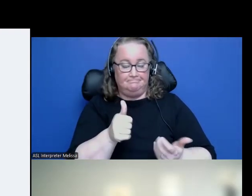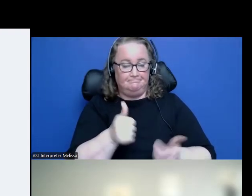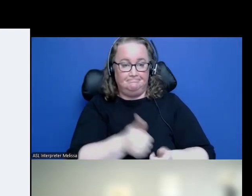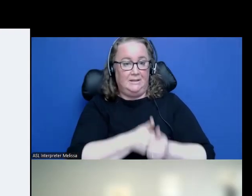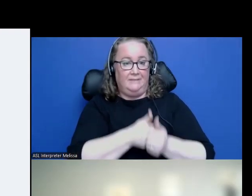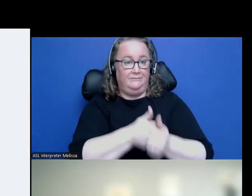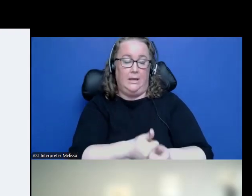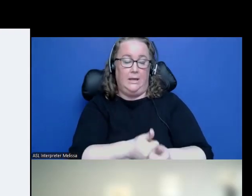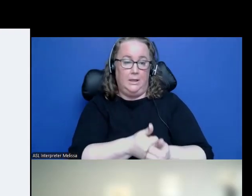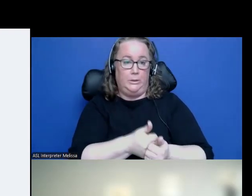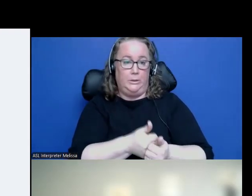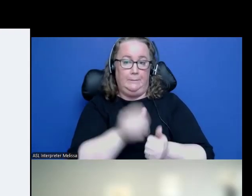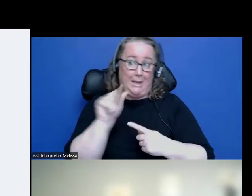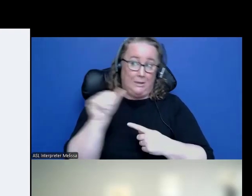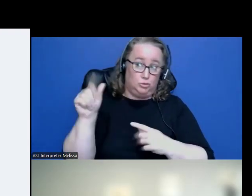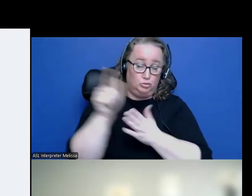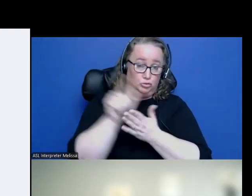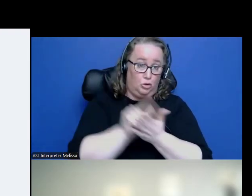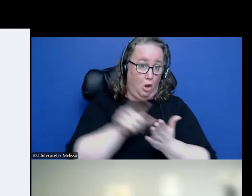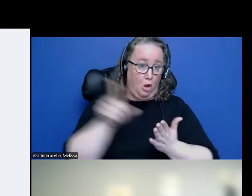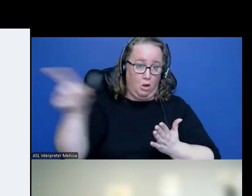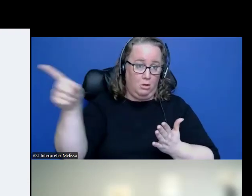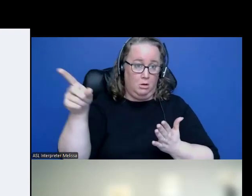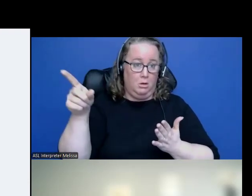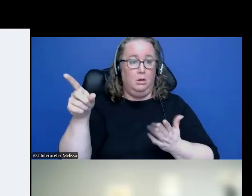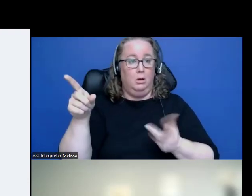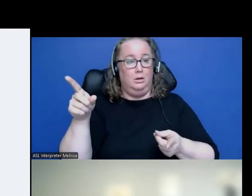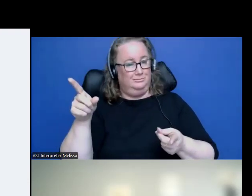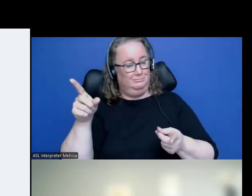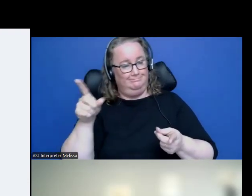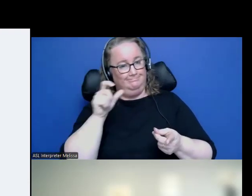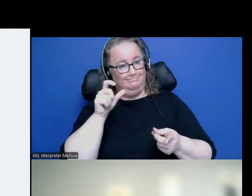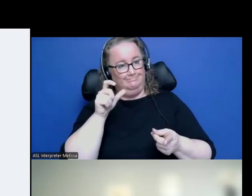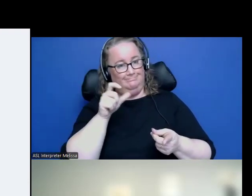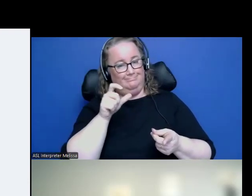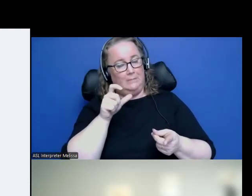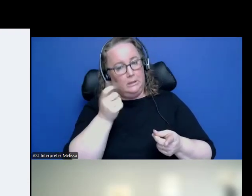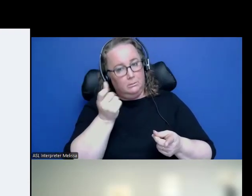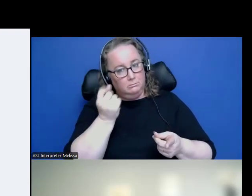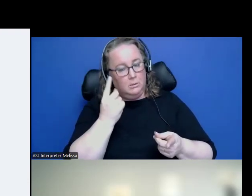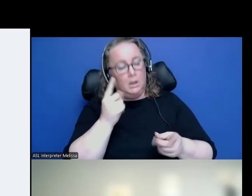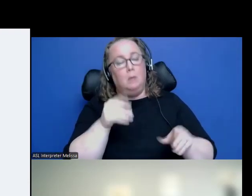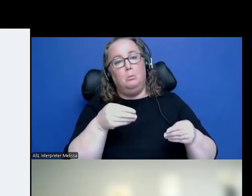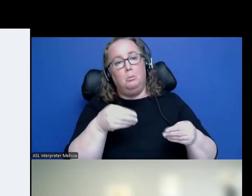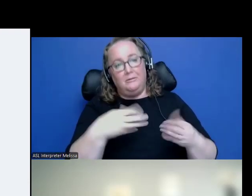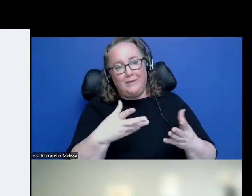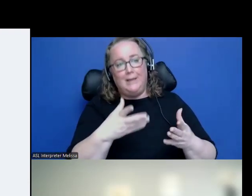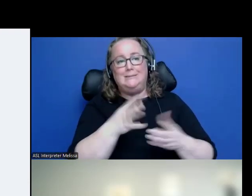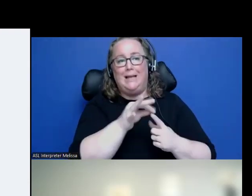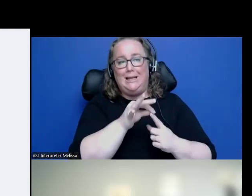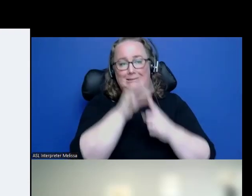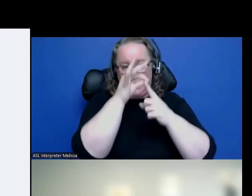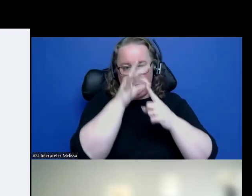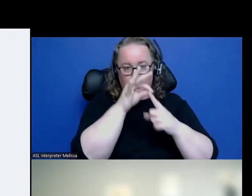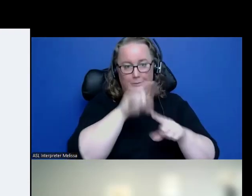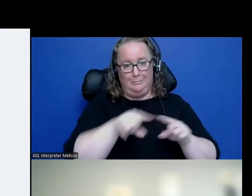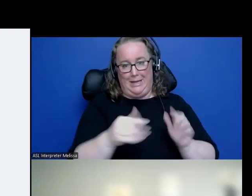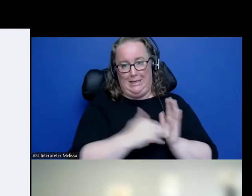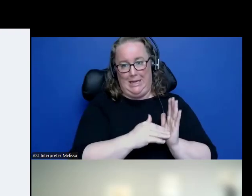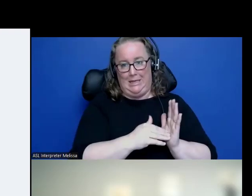letter of Massachusetts law that permits this exception with respect to